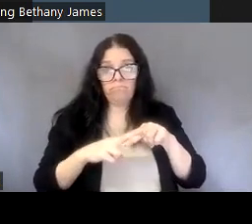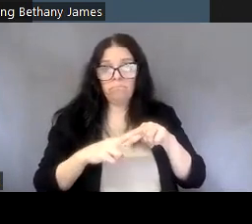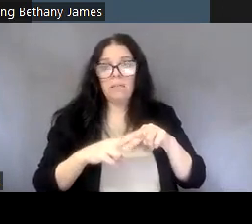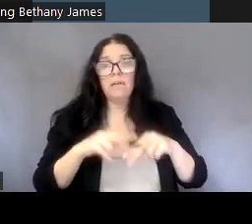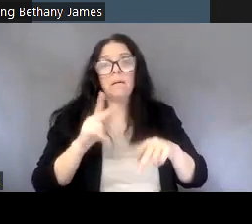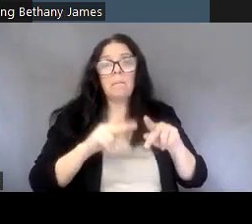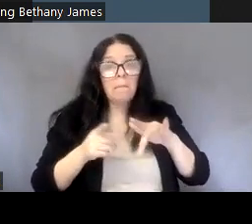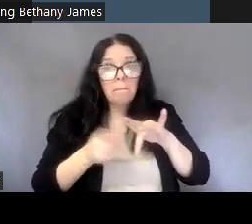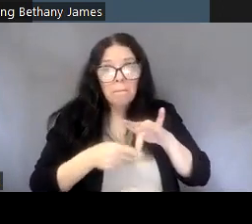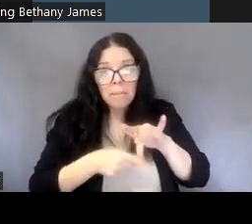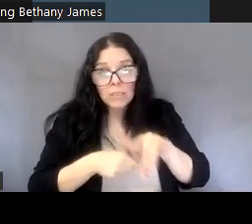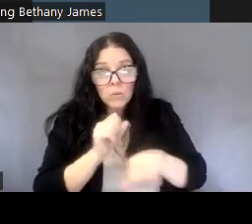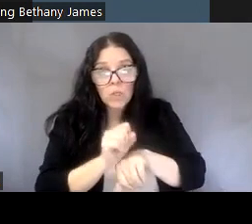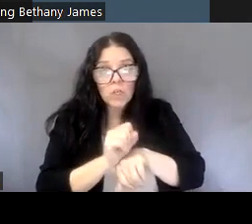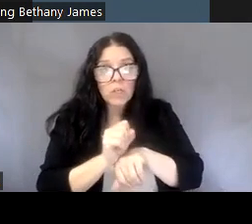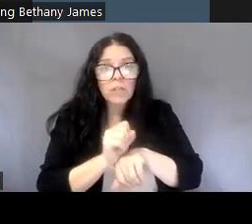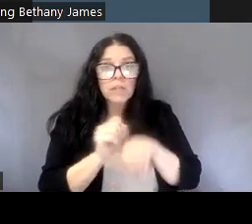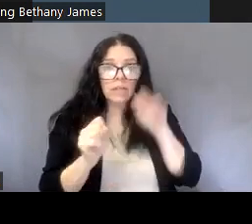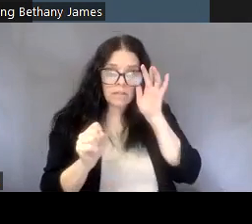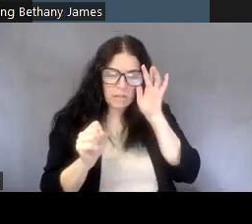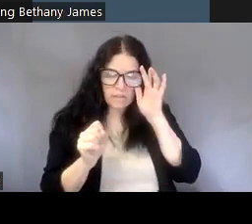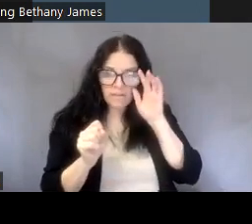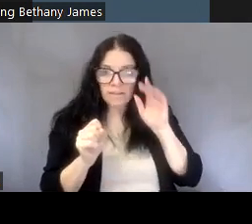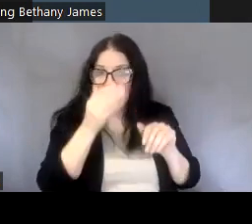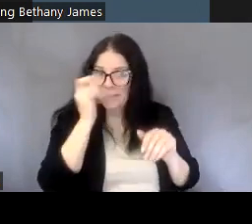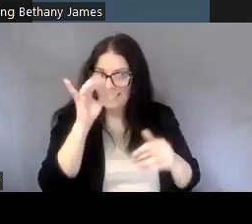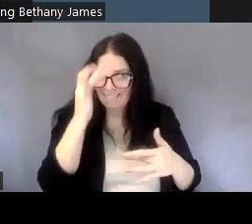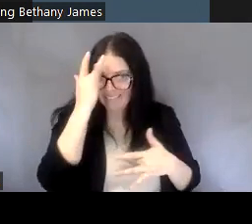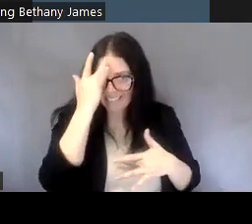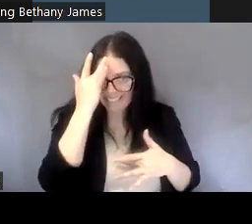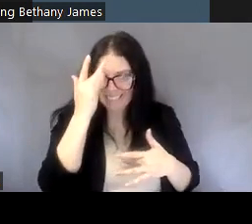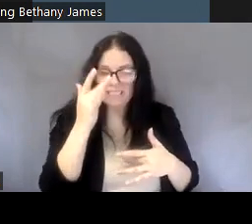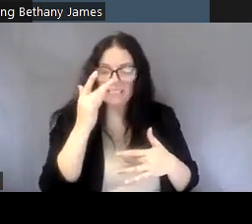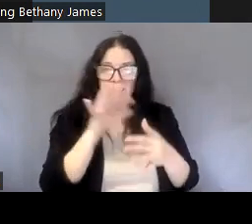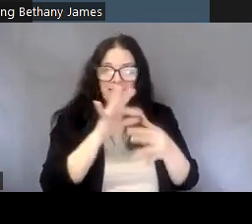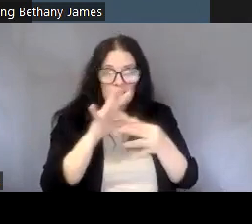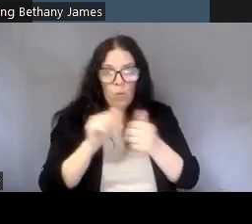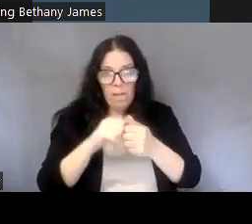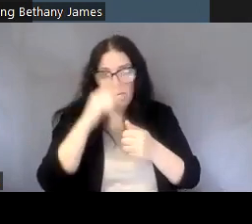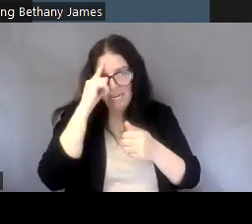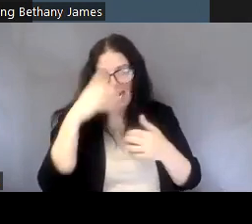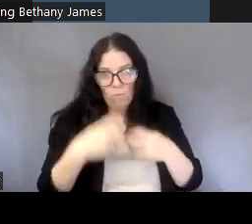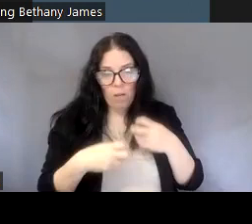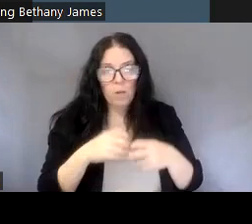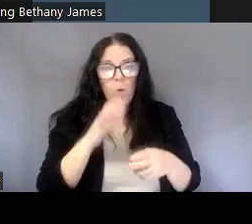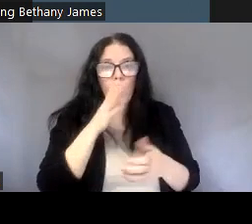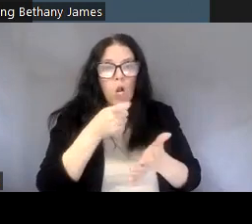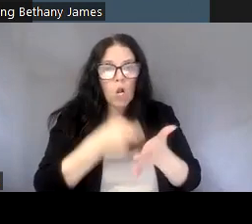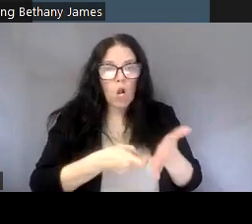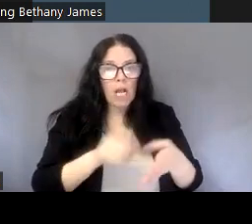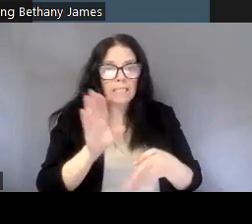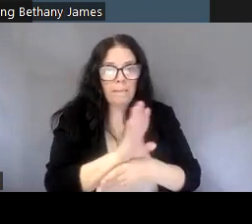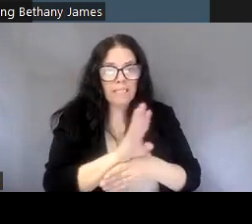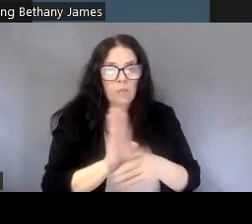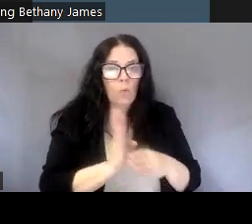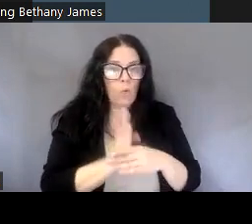from work because of illness as a result of mental health problems is going to cost business